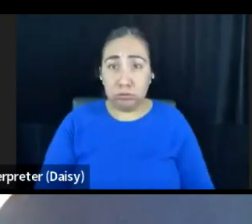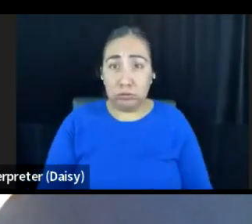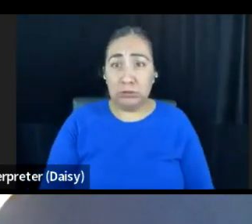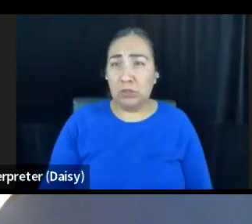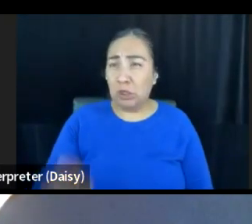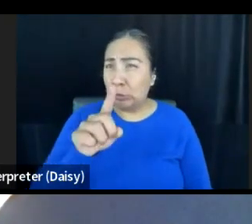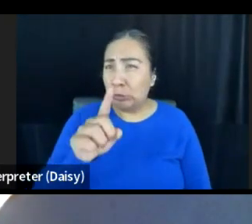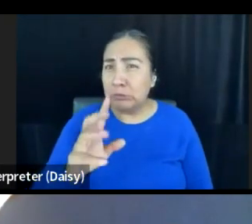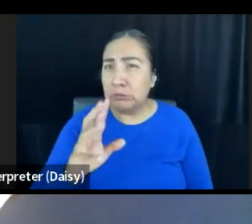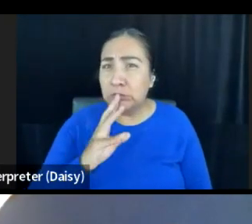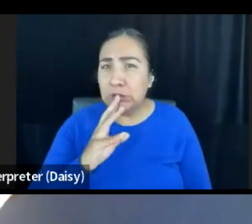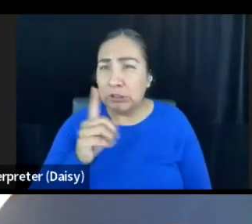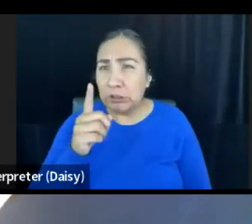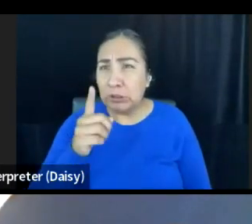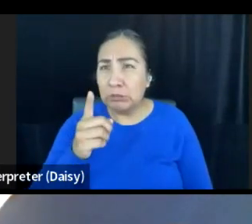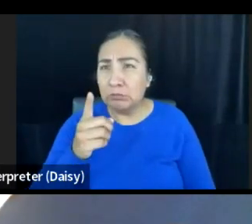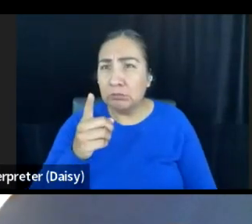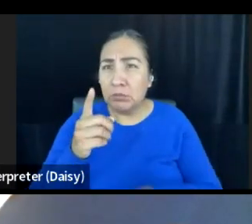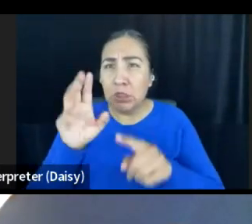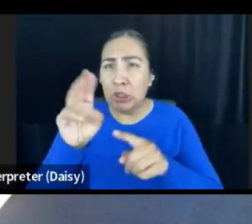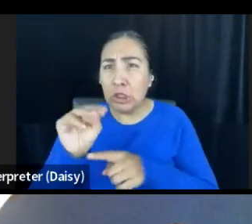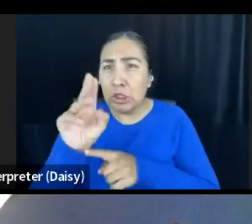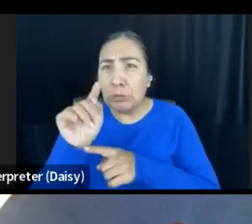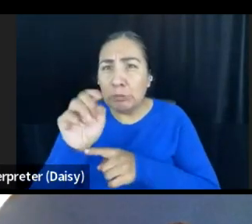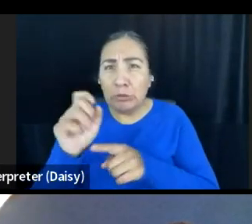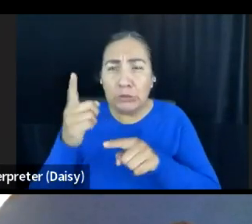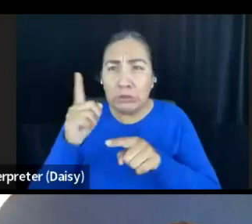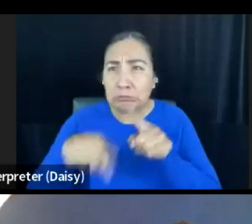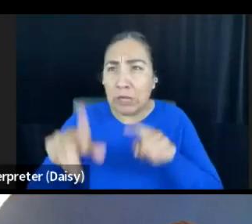you're on mute. Oh, you're on mute. I didn't hear you.